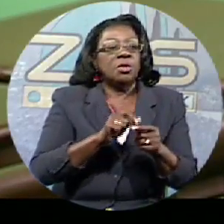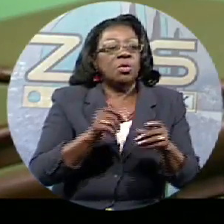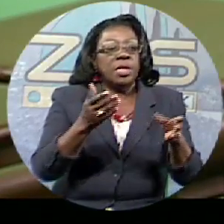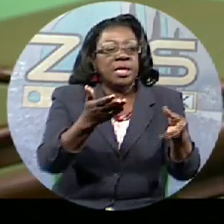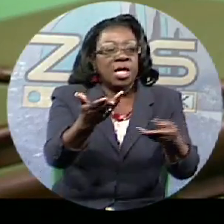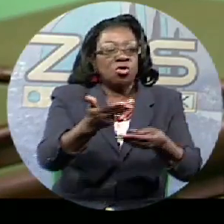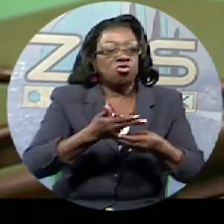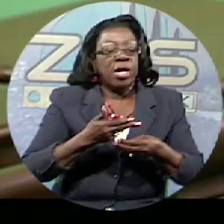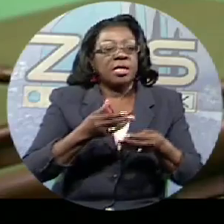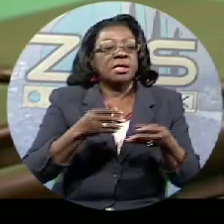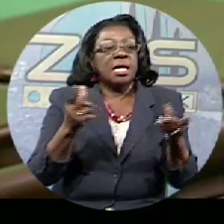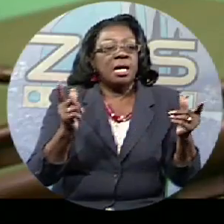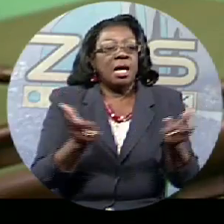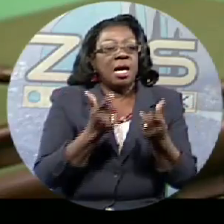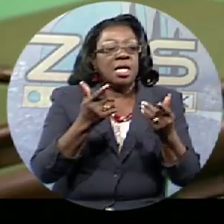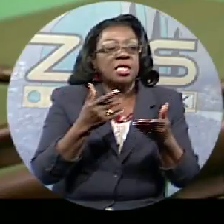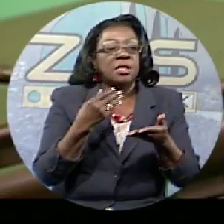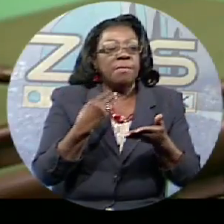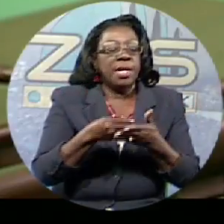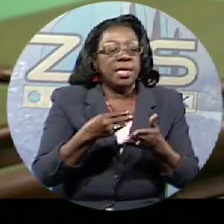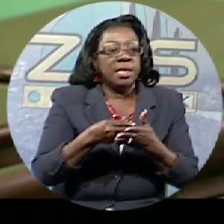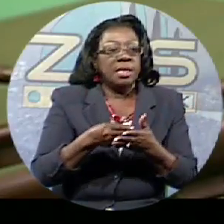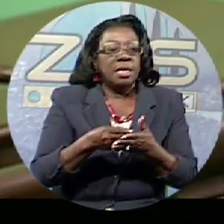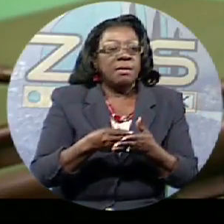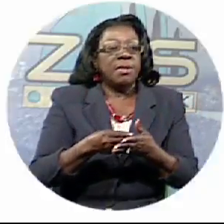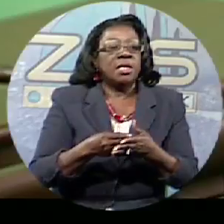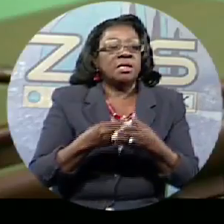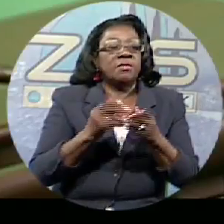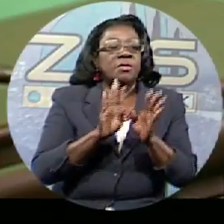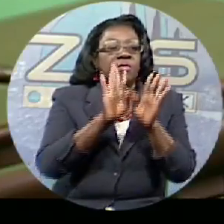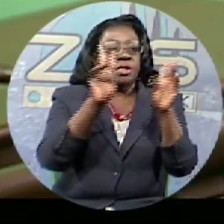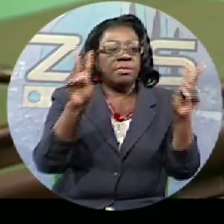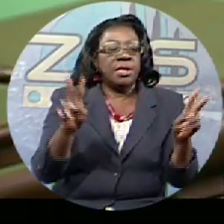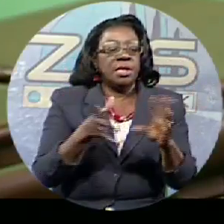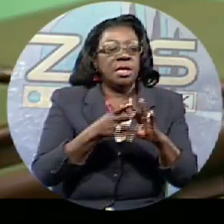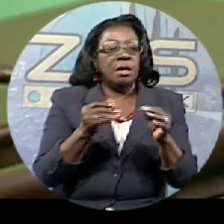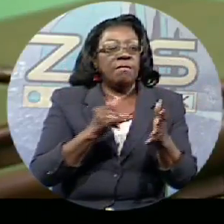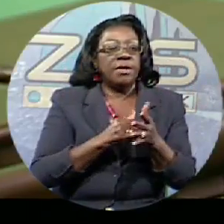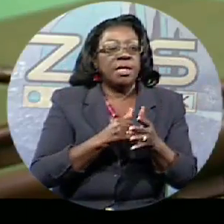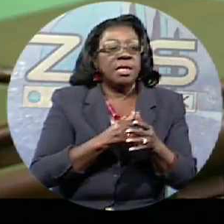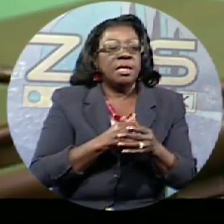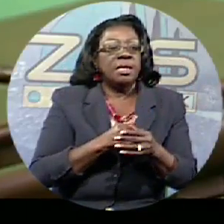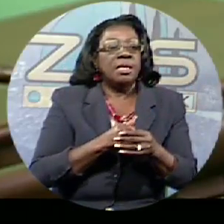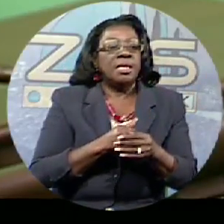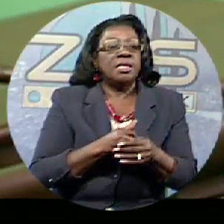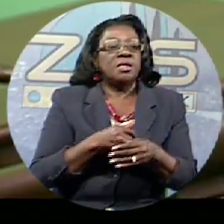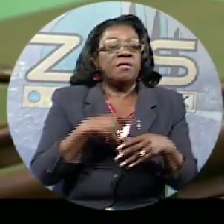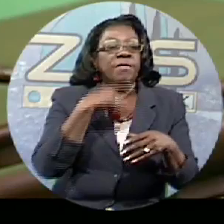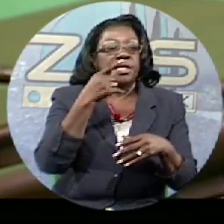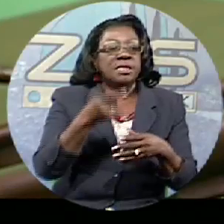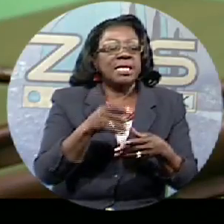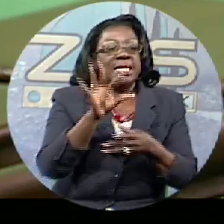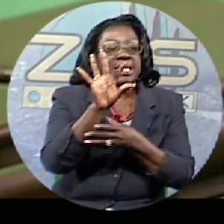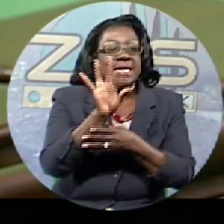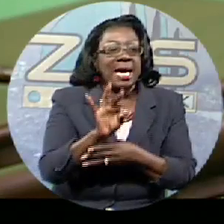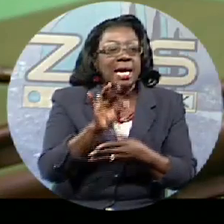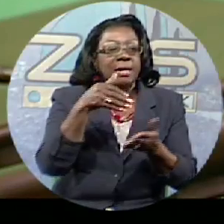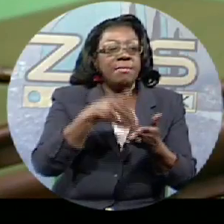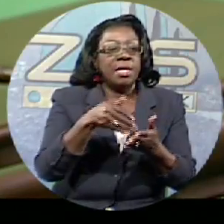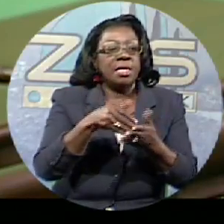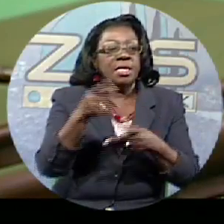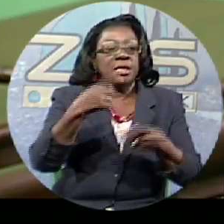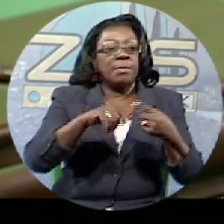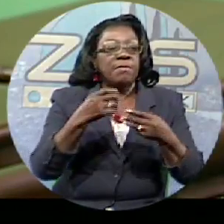attracts huge sums of money because of the visibility of it. It is not fair to see $9 million as coming from